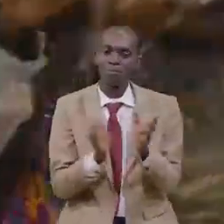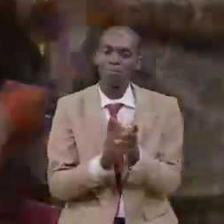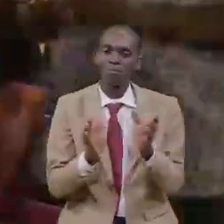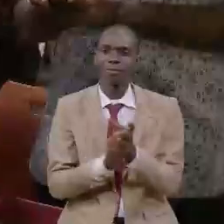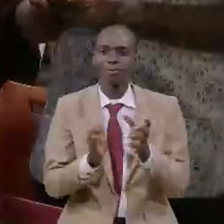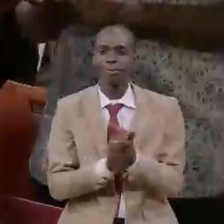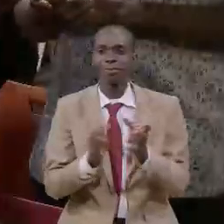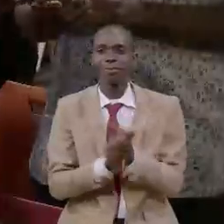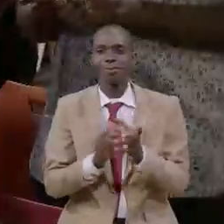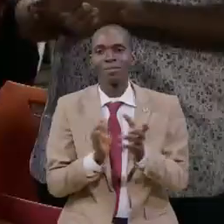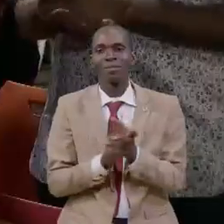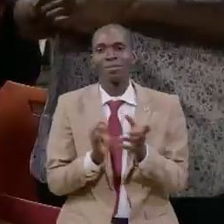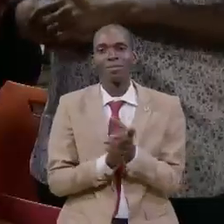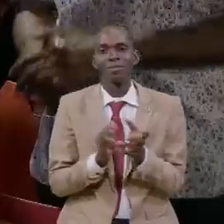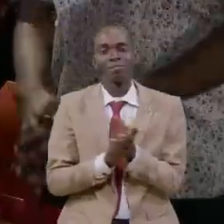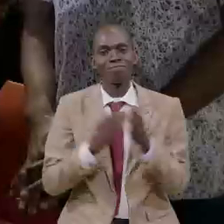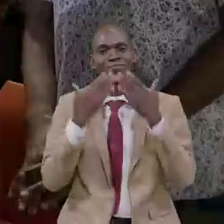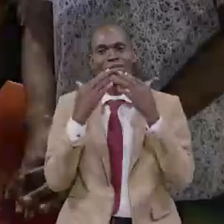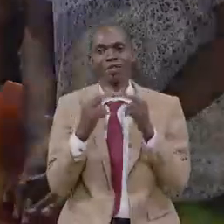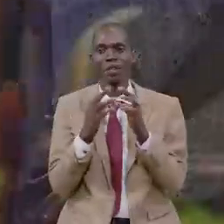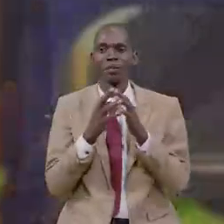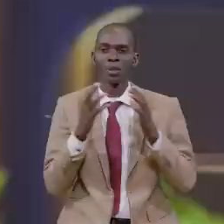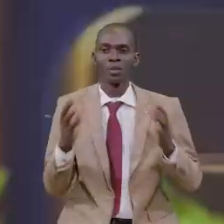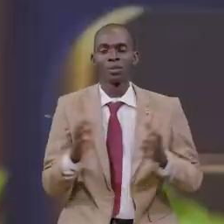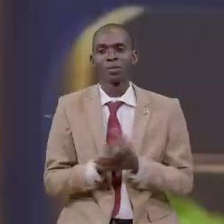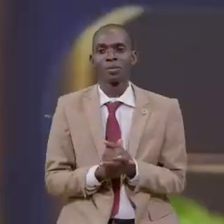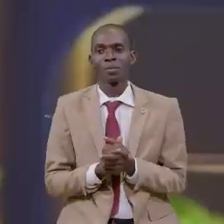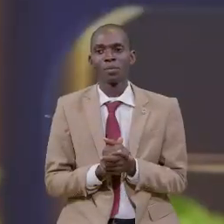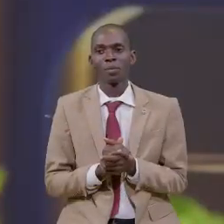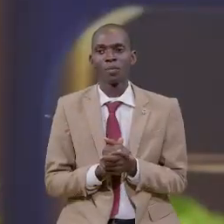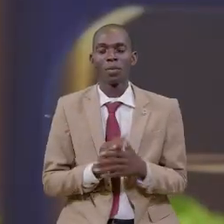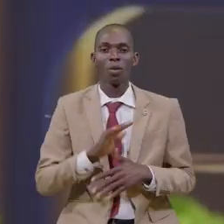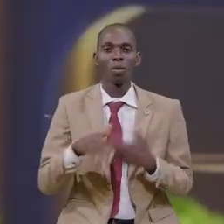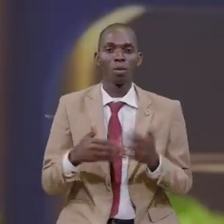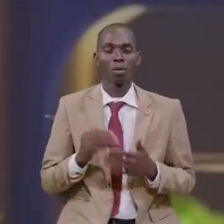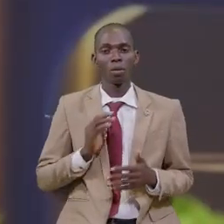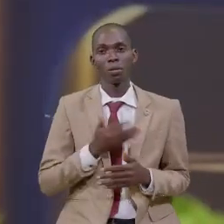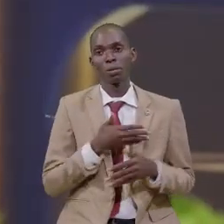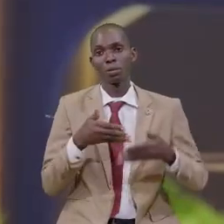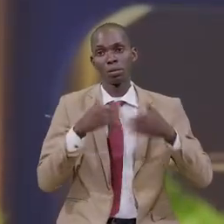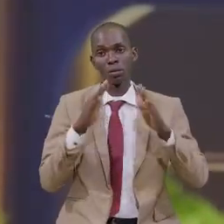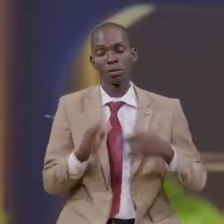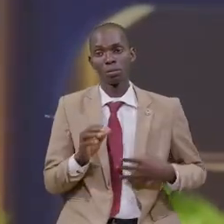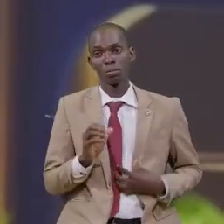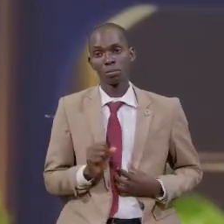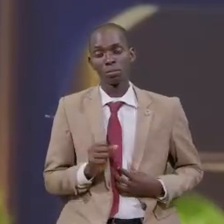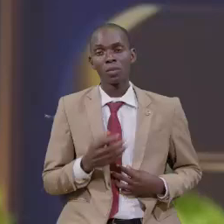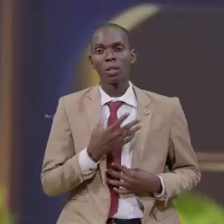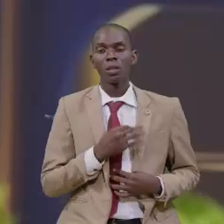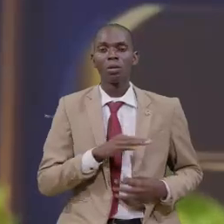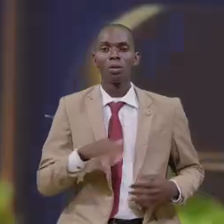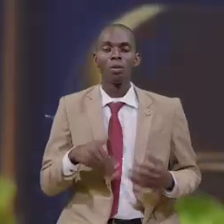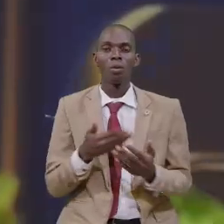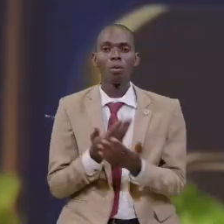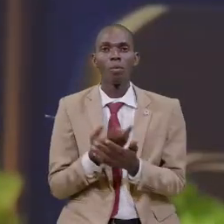Thank you very much. All our leaders and all the people